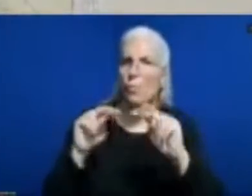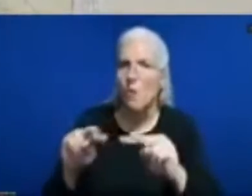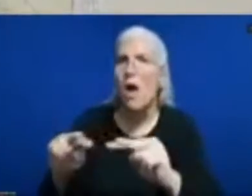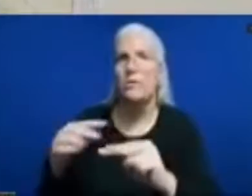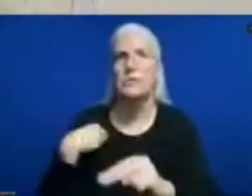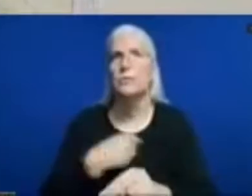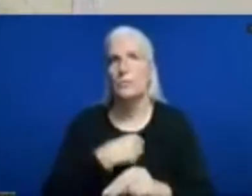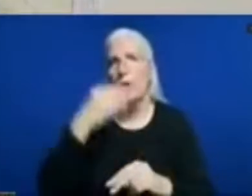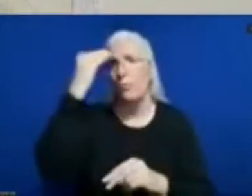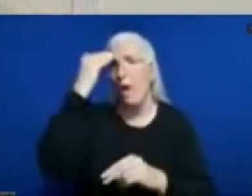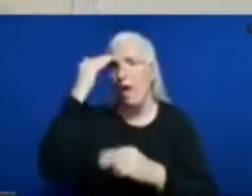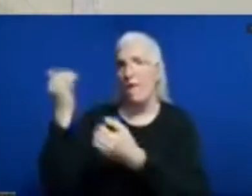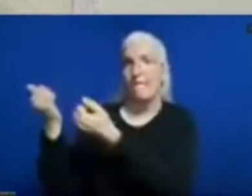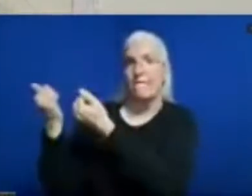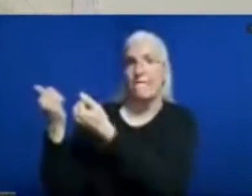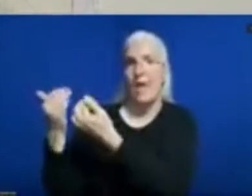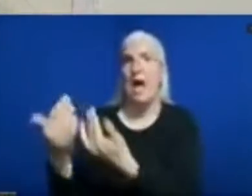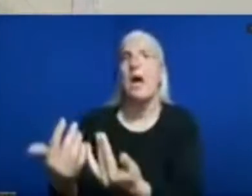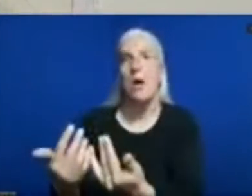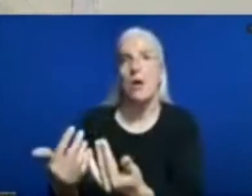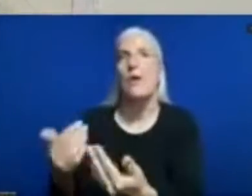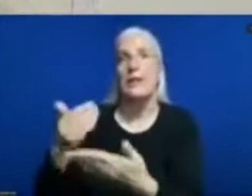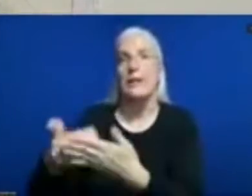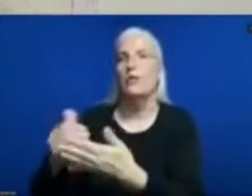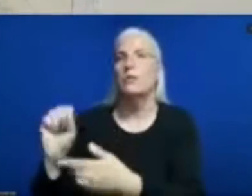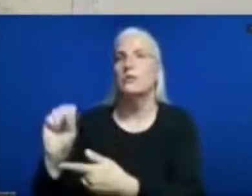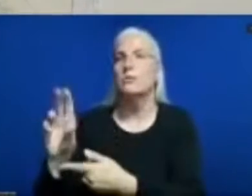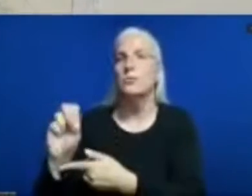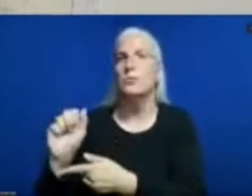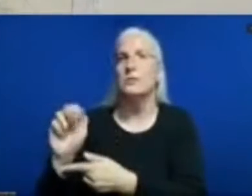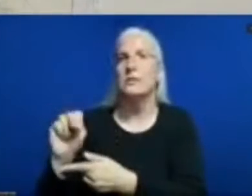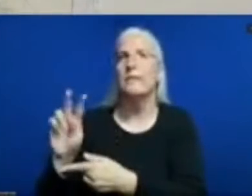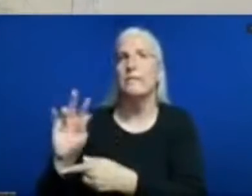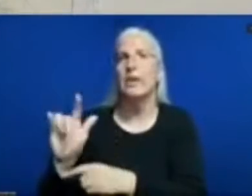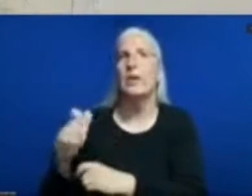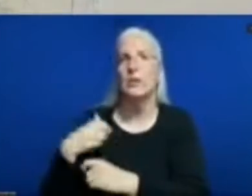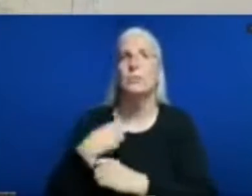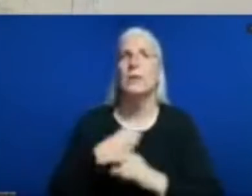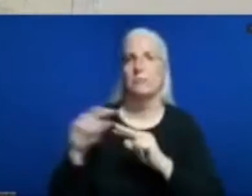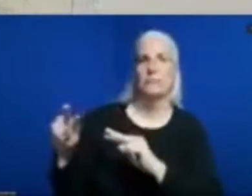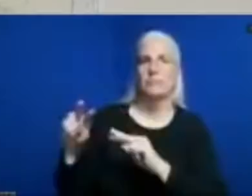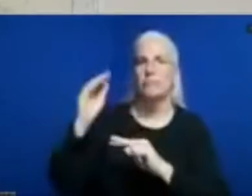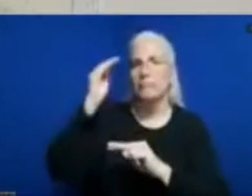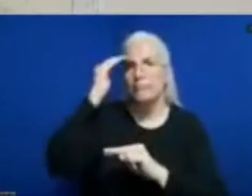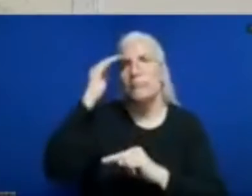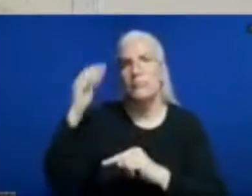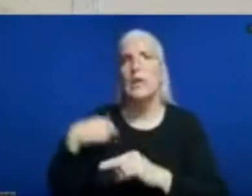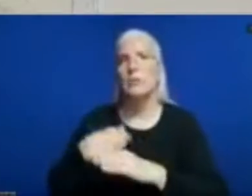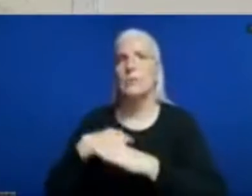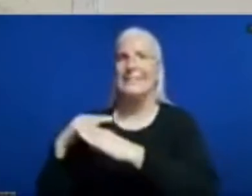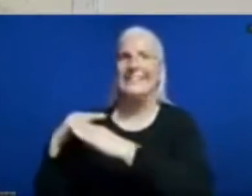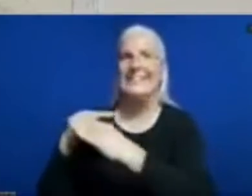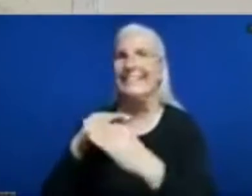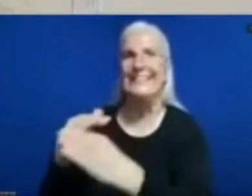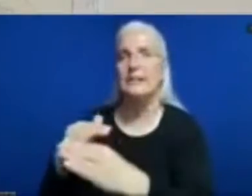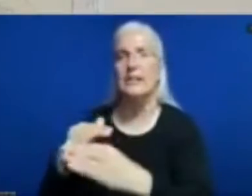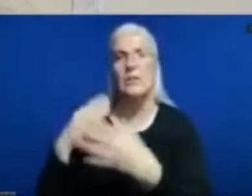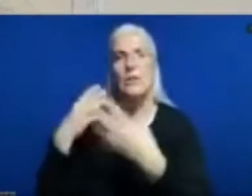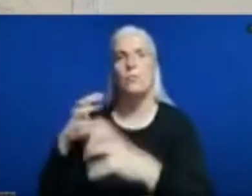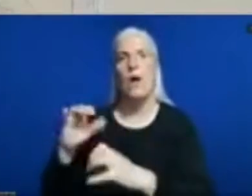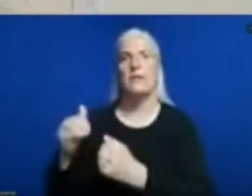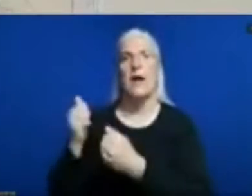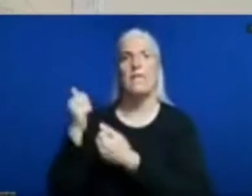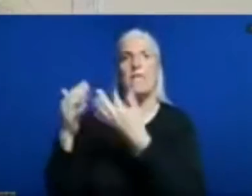Susanville, it was imperative that we kept the fire out of both those drainages, the Cheney drainage and then the Susanville drainage. So